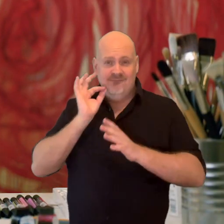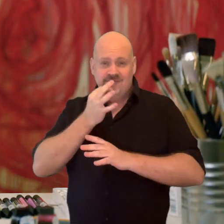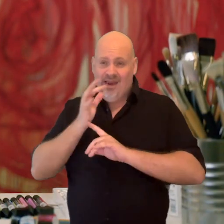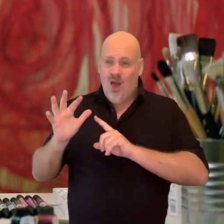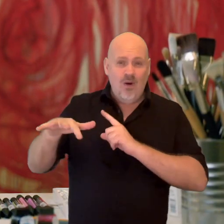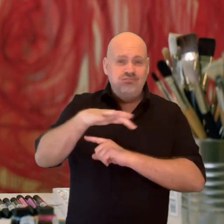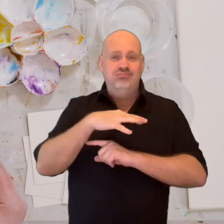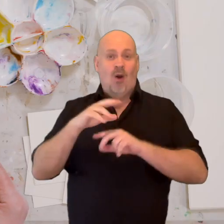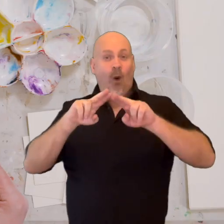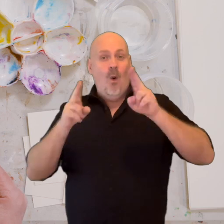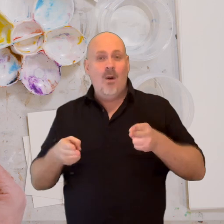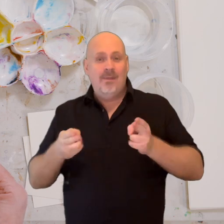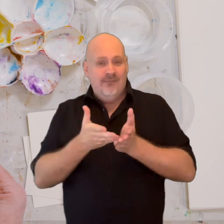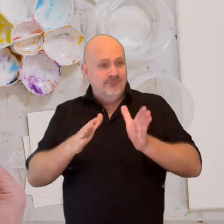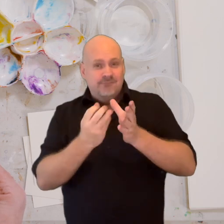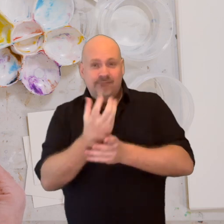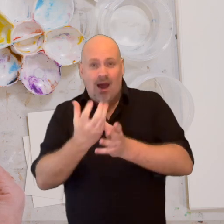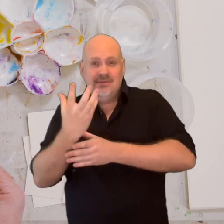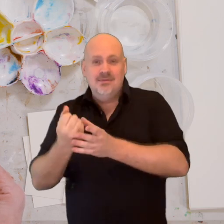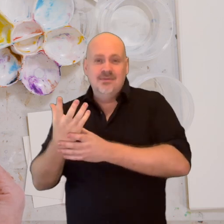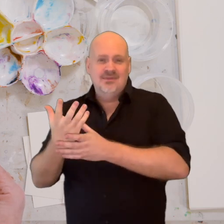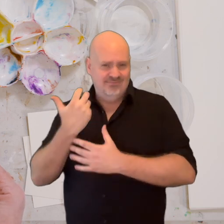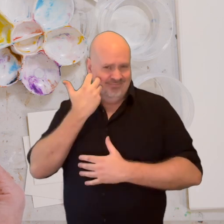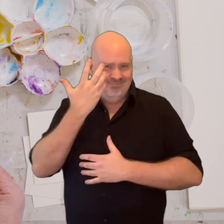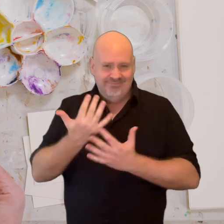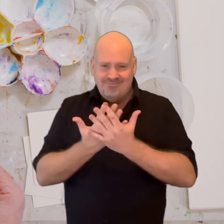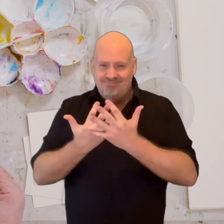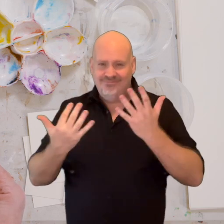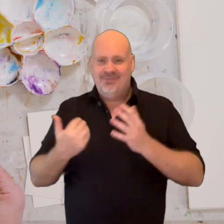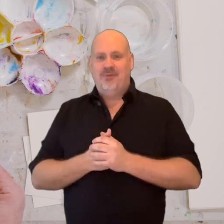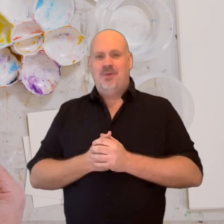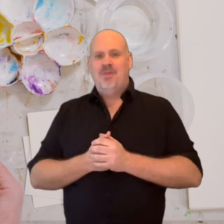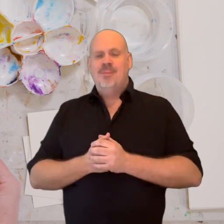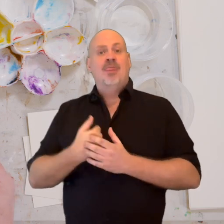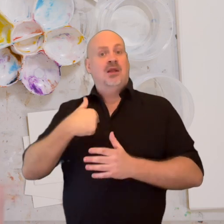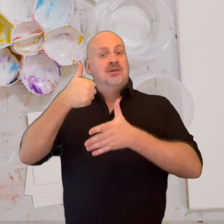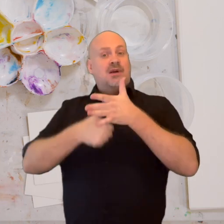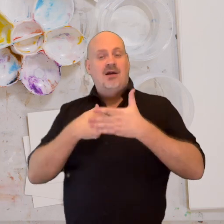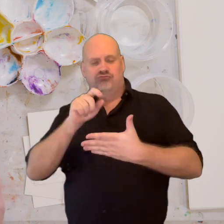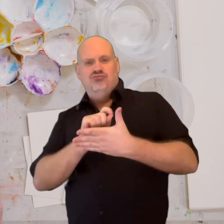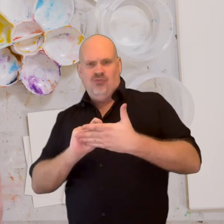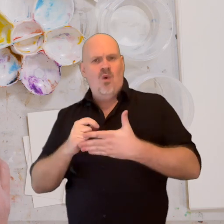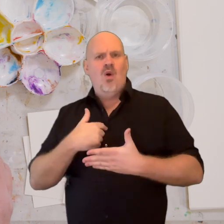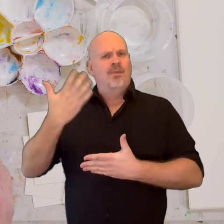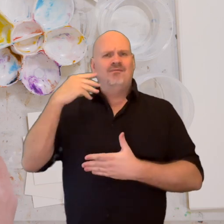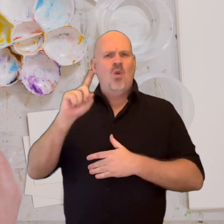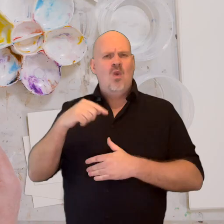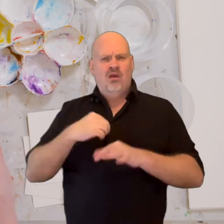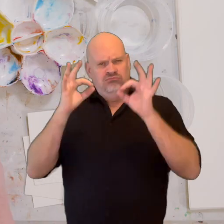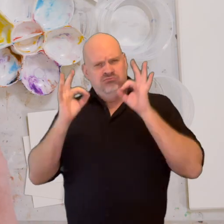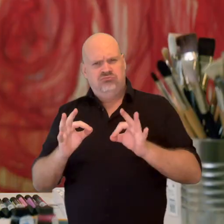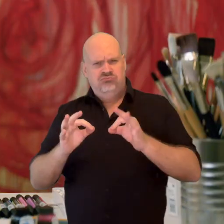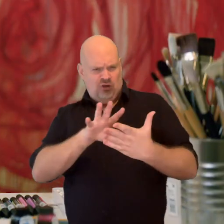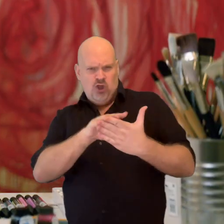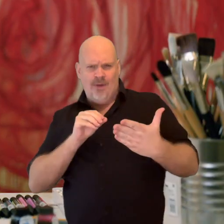our homes with them. So when I began, I was doing more kind of accurate looking